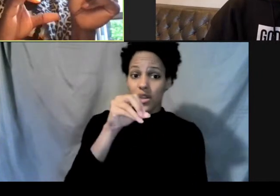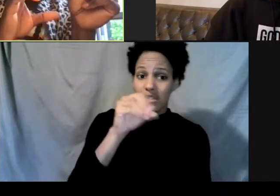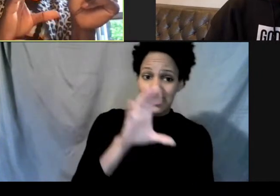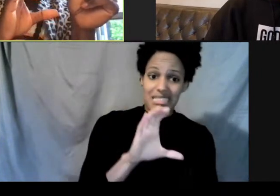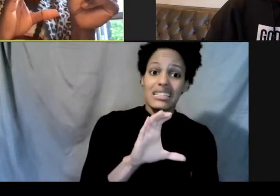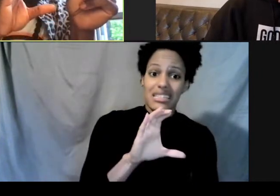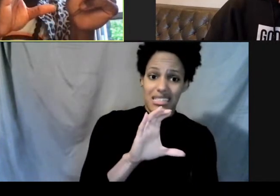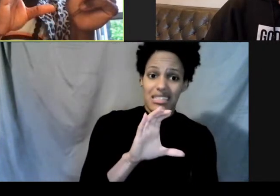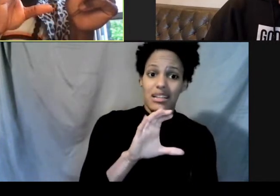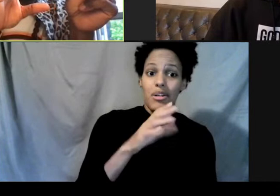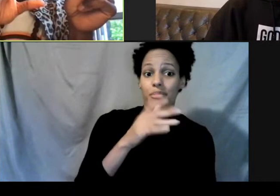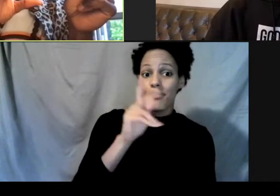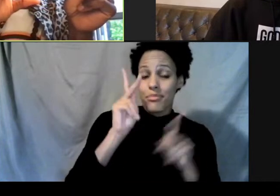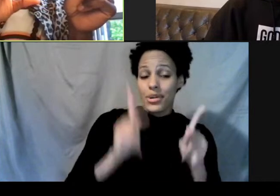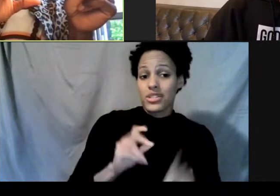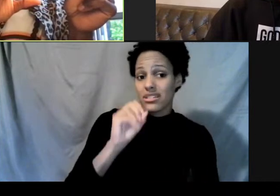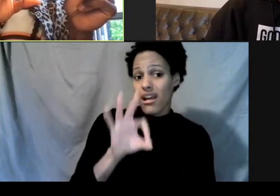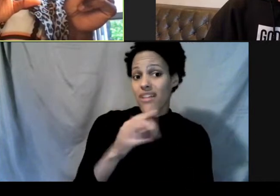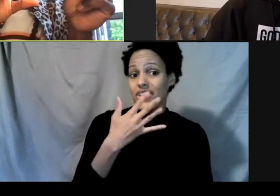And,